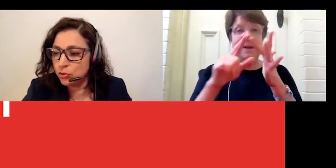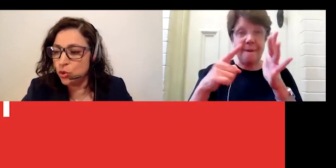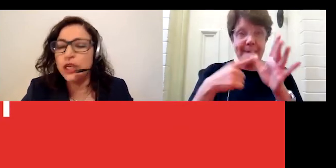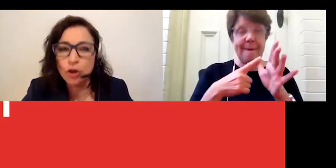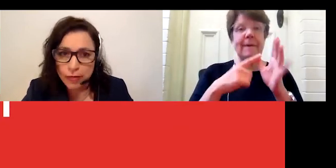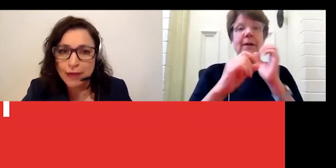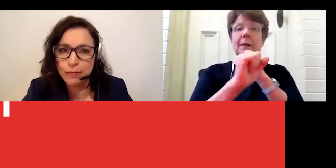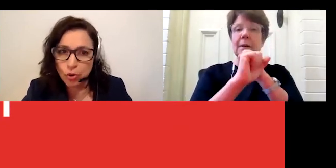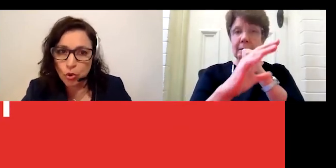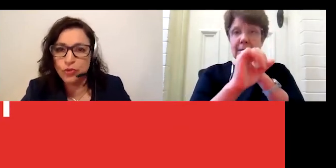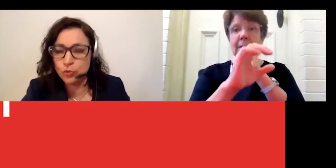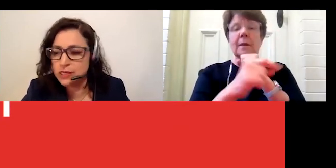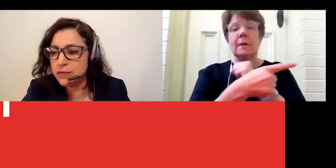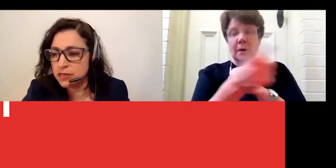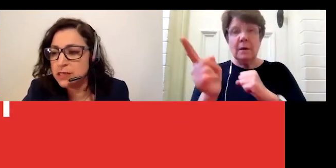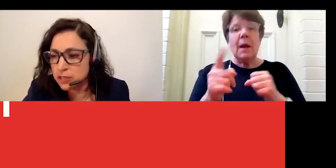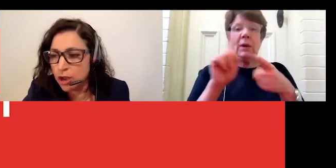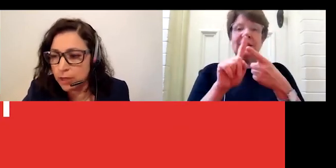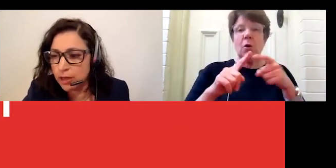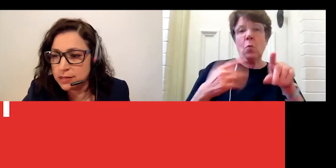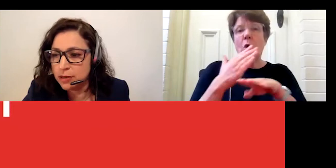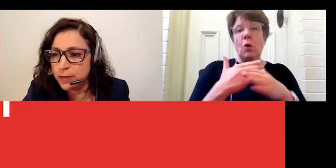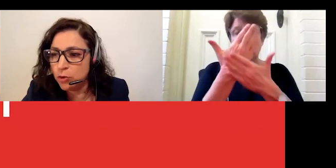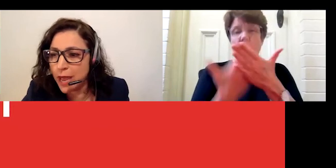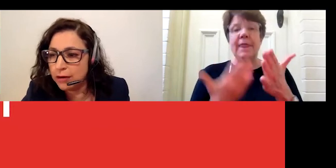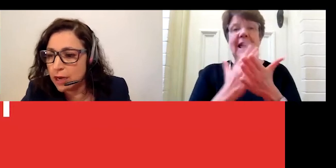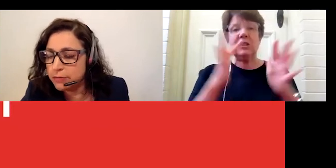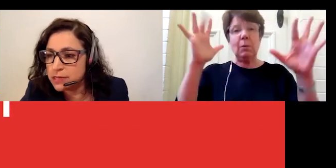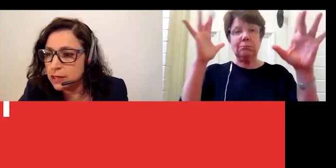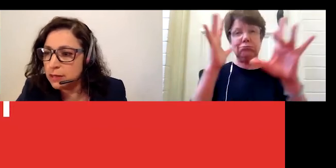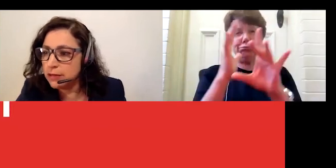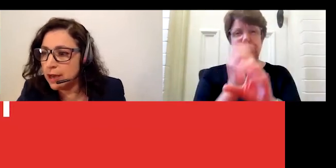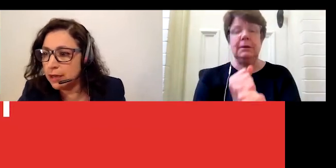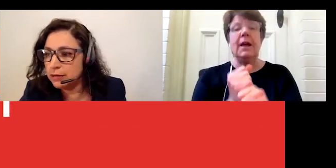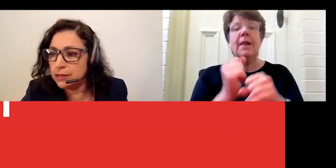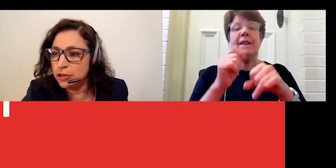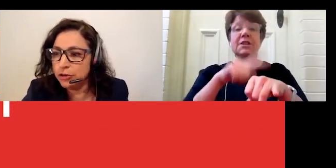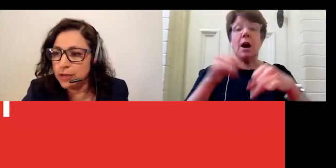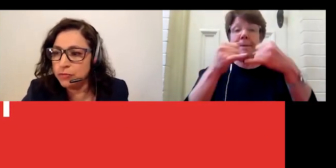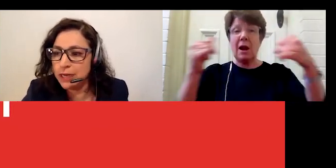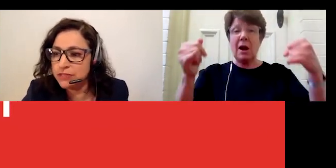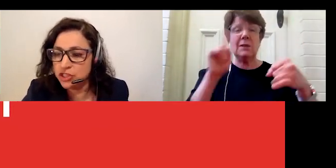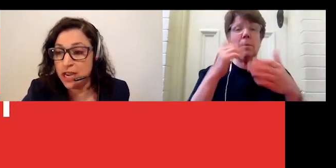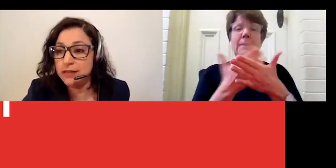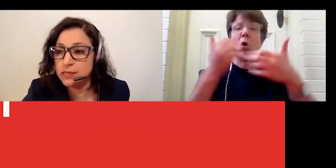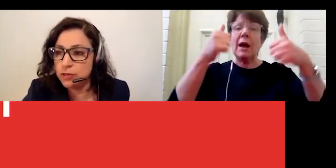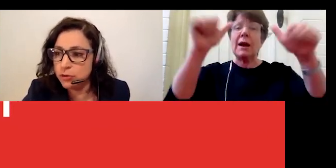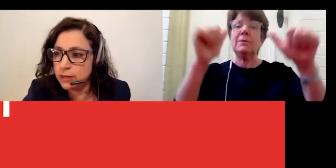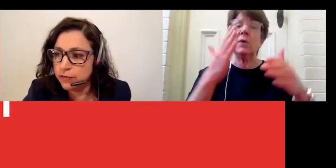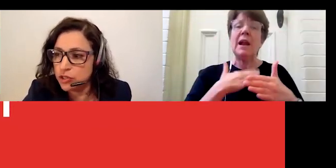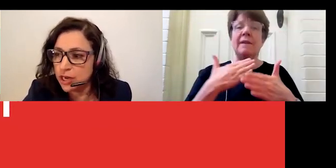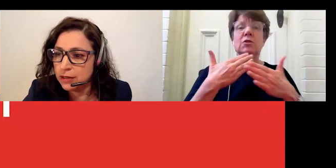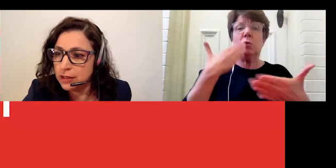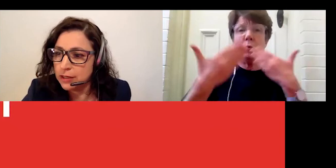still working on that report that will synthesize the timelines, and there'll be more outcomes, you know, and we'd love to share these with